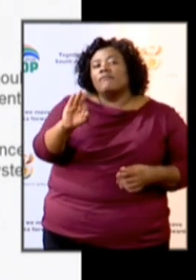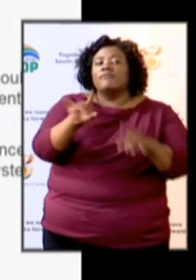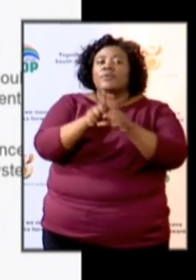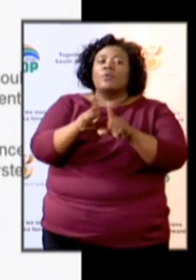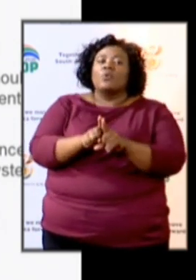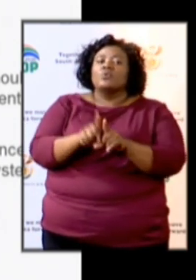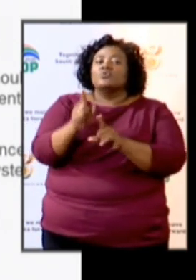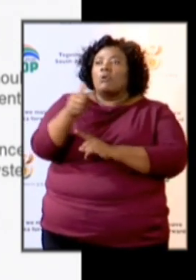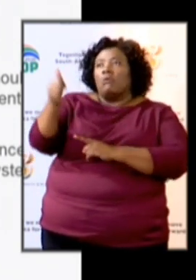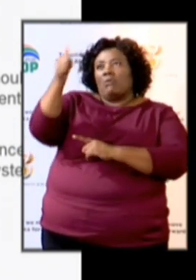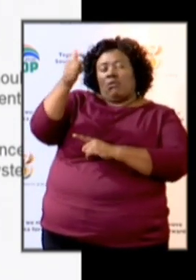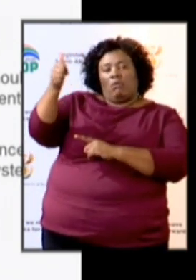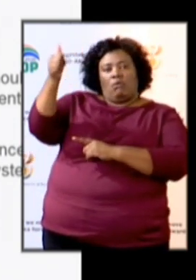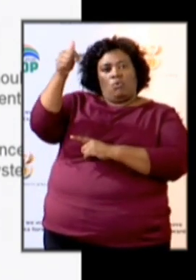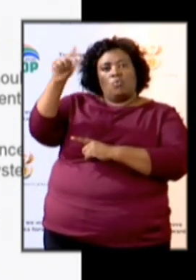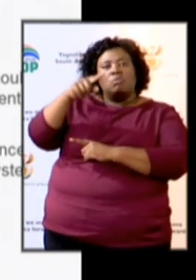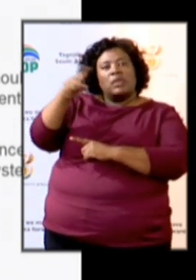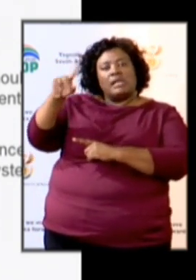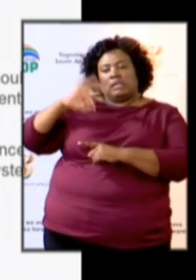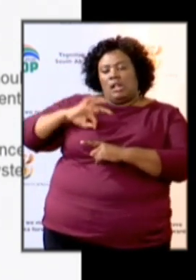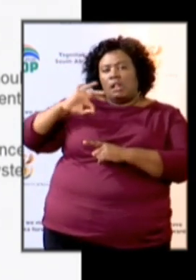be compensated.